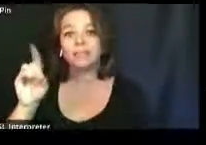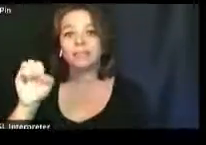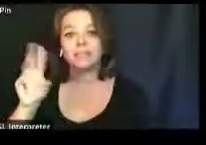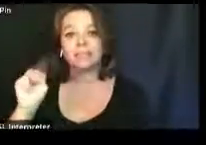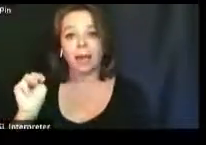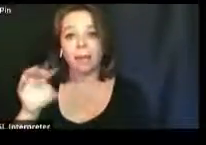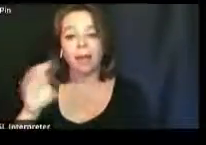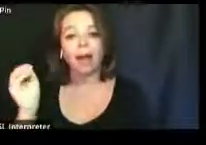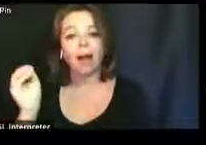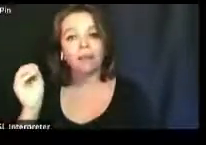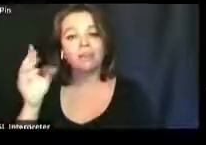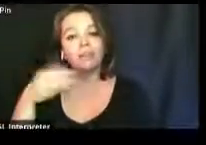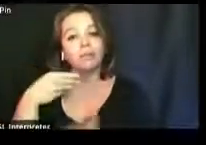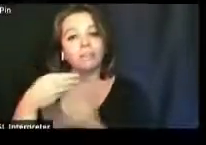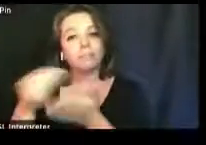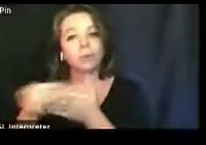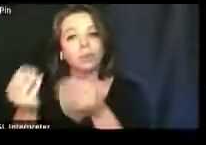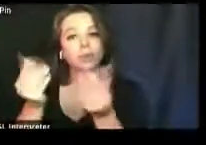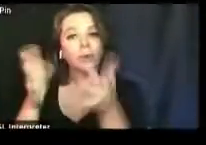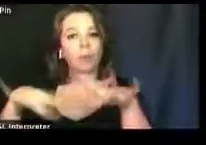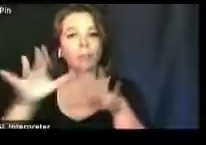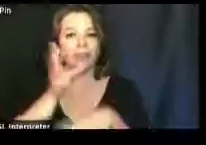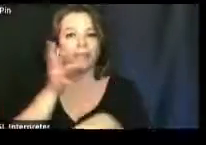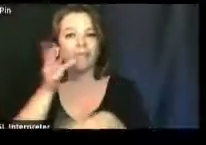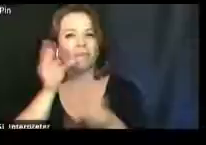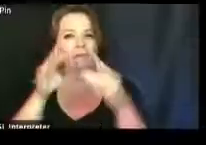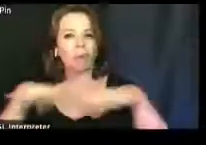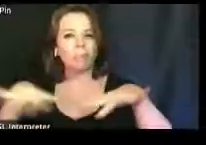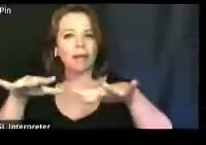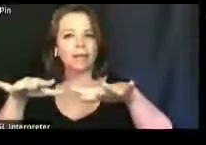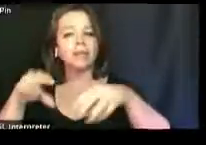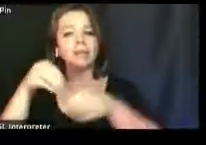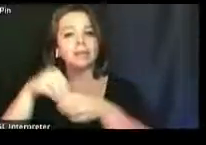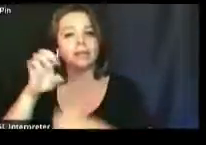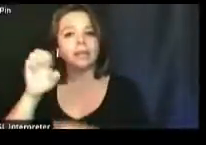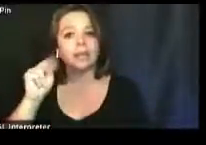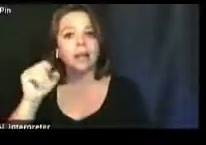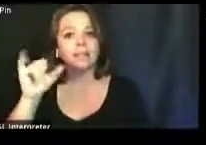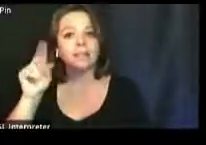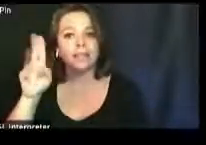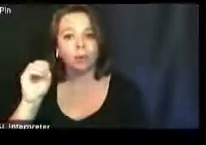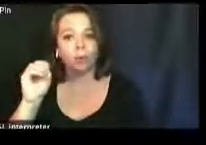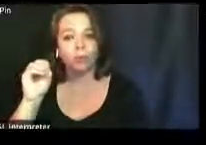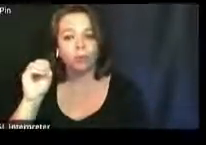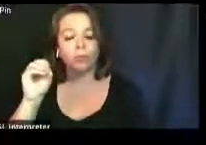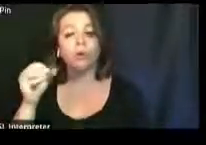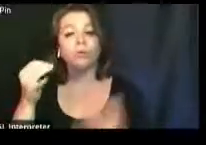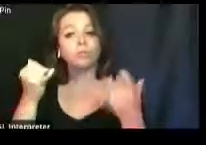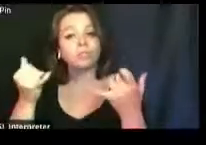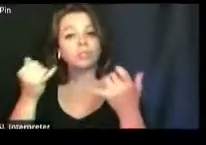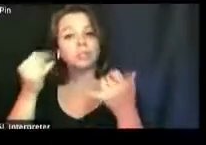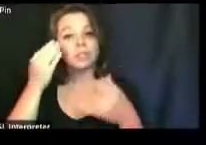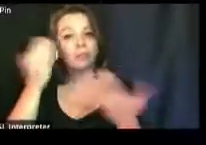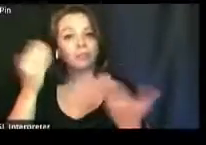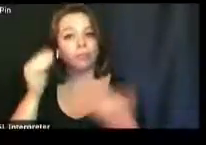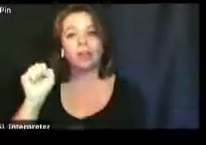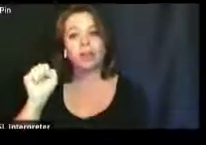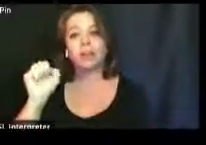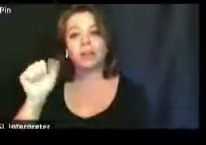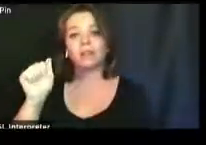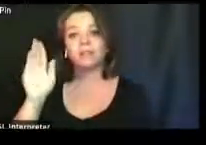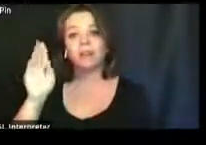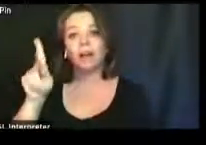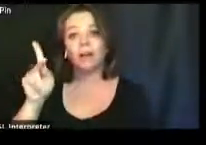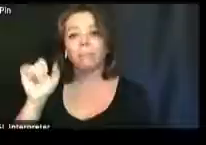and the purchase of property, farmland in Encino, which is now known as the Sepulveda Basin